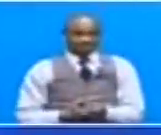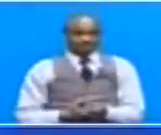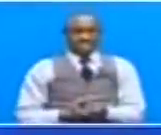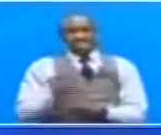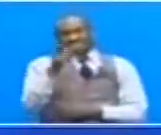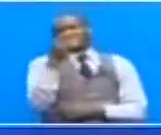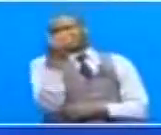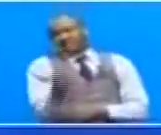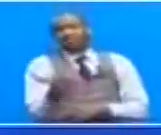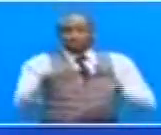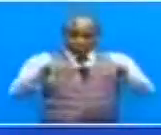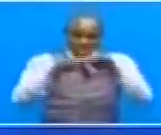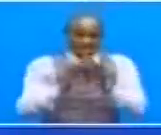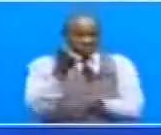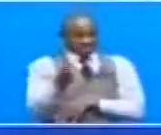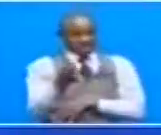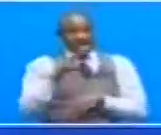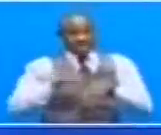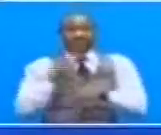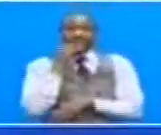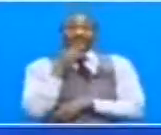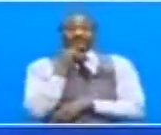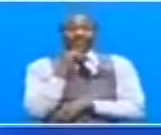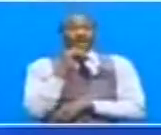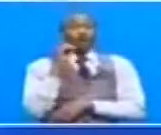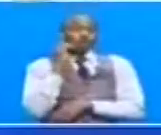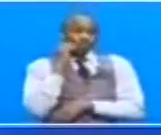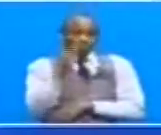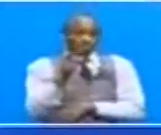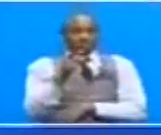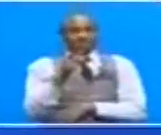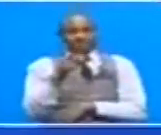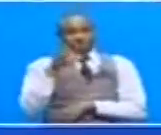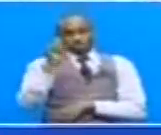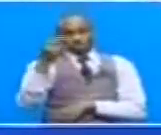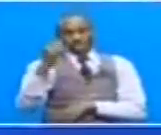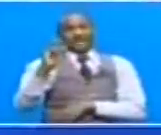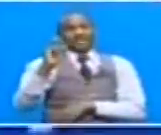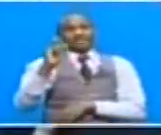late Kiprono was laid to rest at his father's old Rongai farm in Rongai